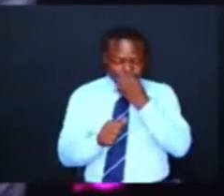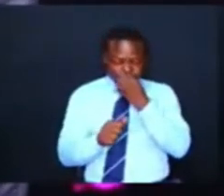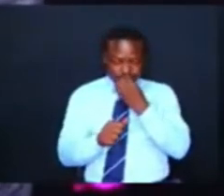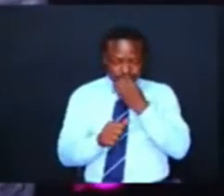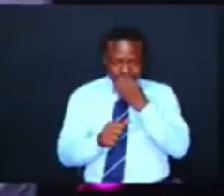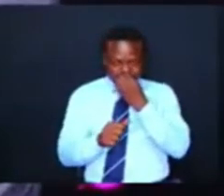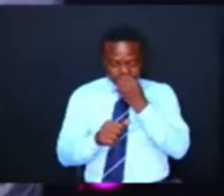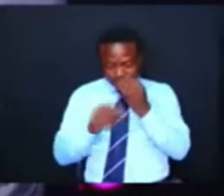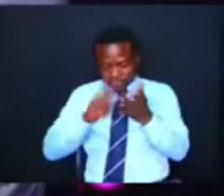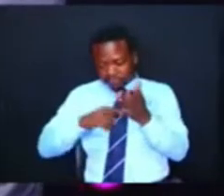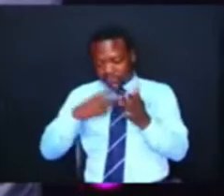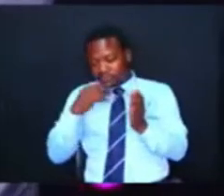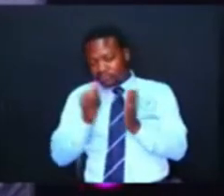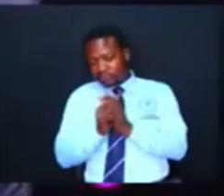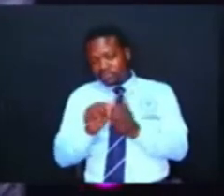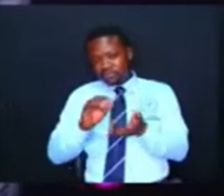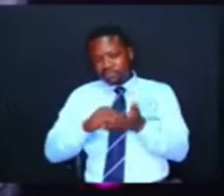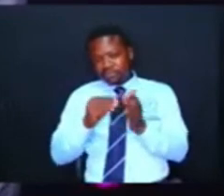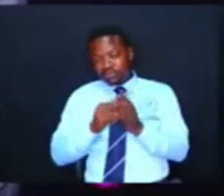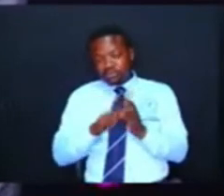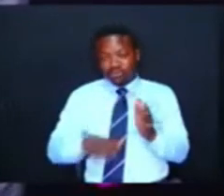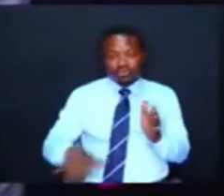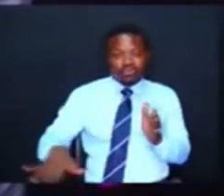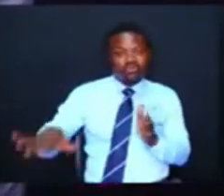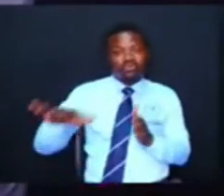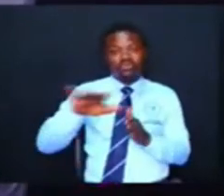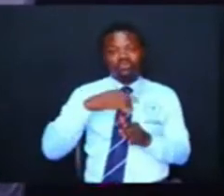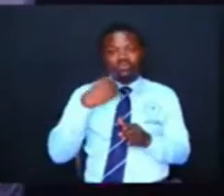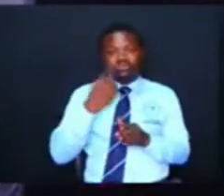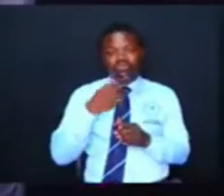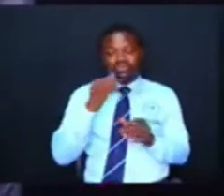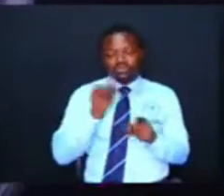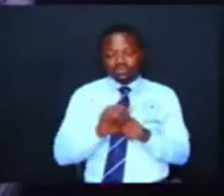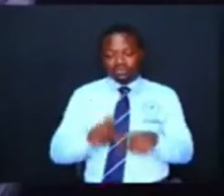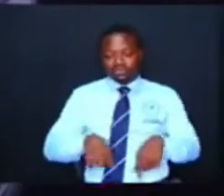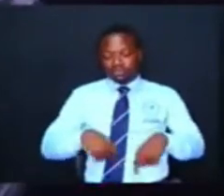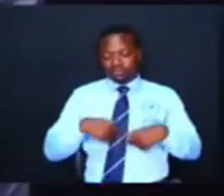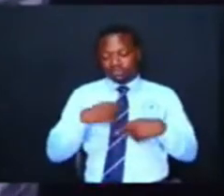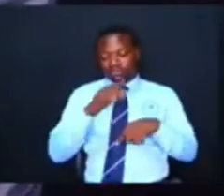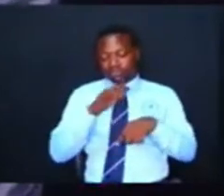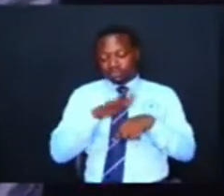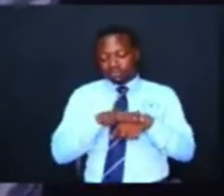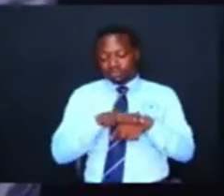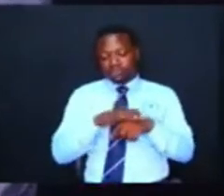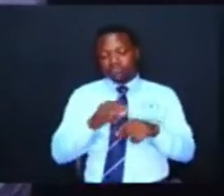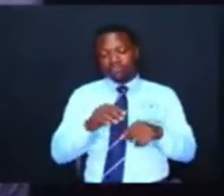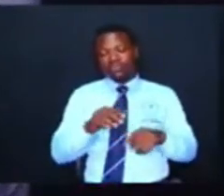that for it will come on all those who live on the face of the